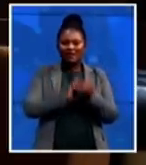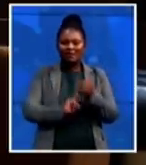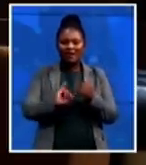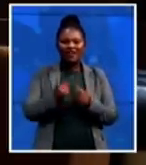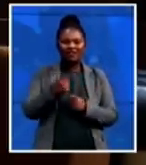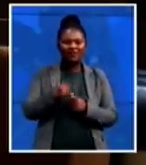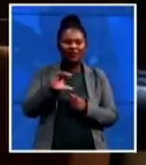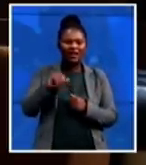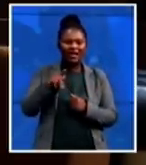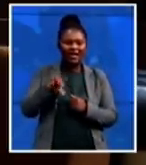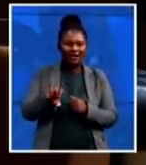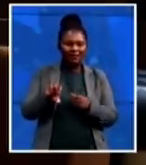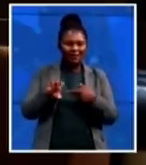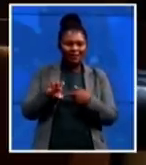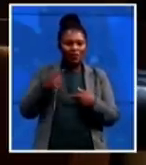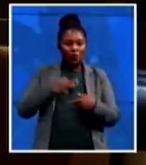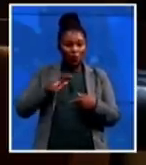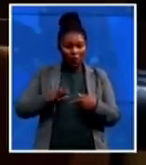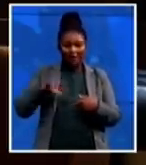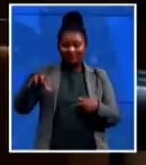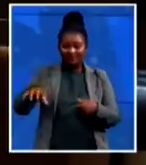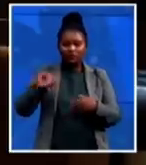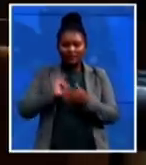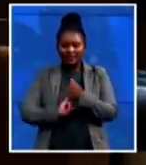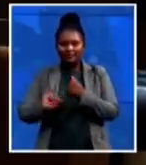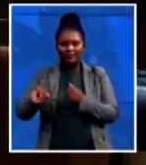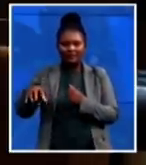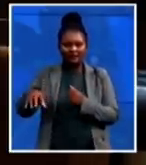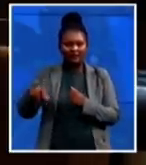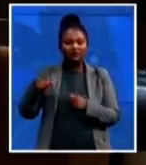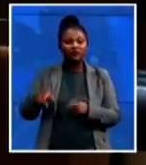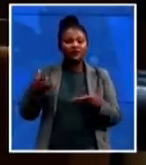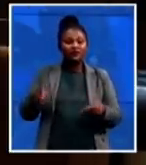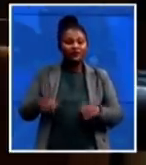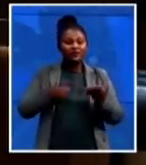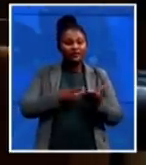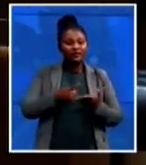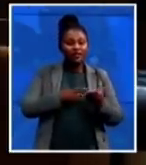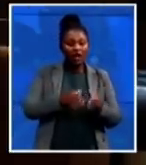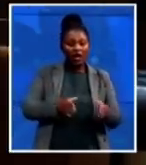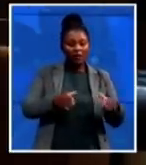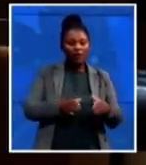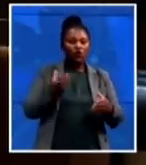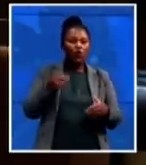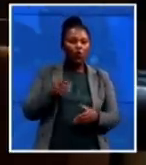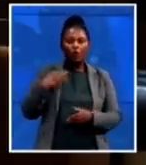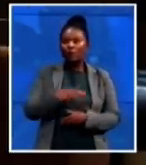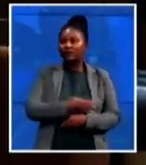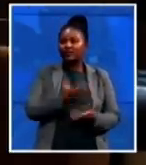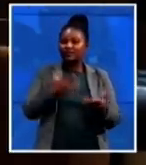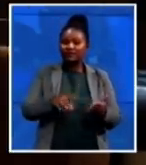been discussed by cabinet or with the president since citizens have been